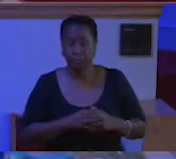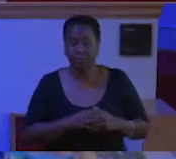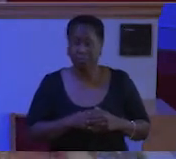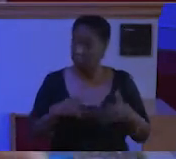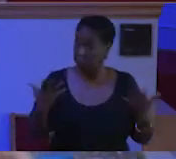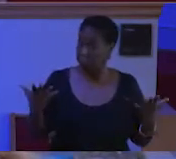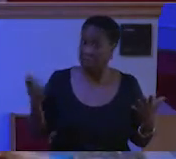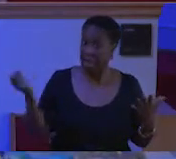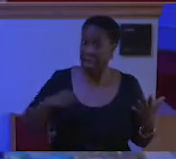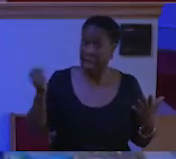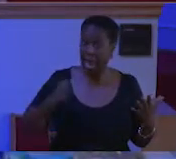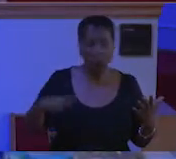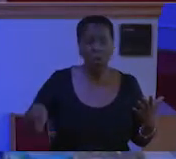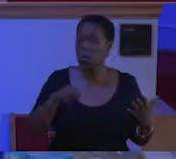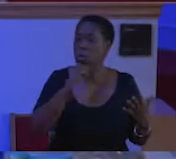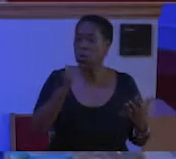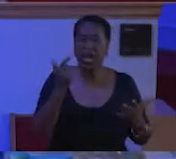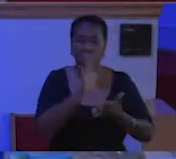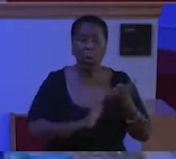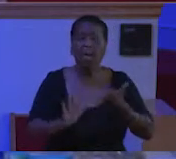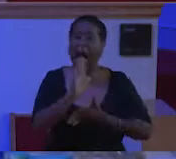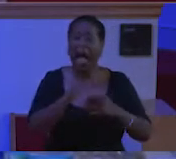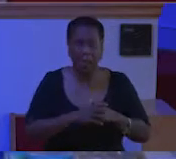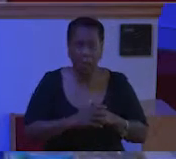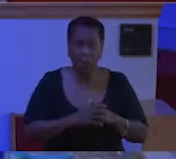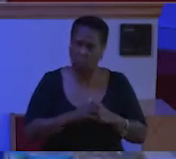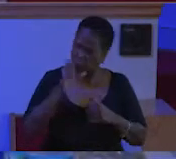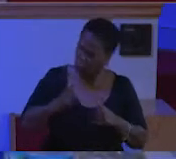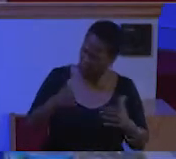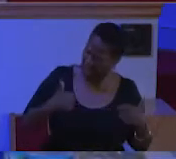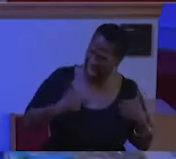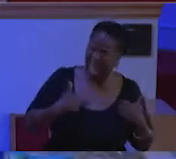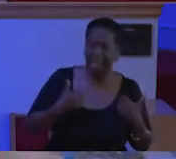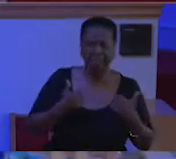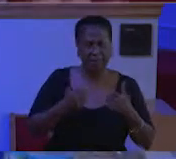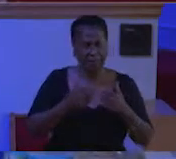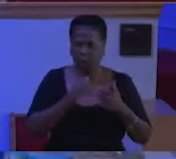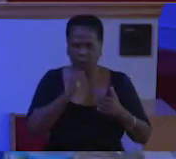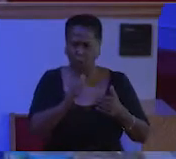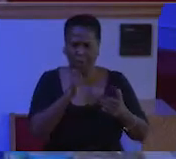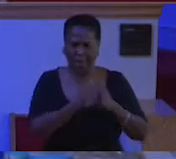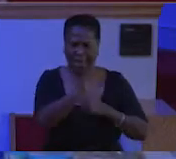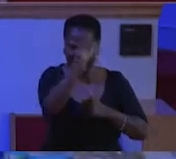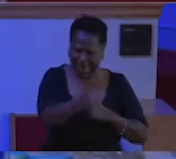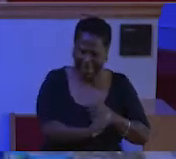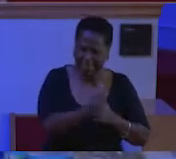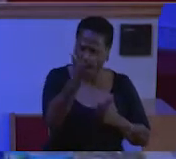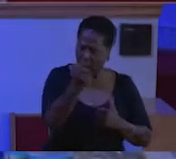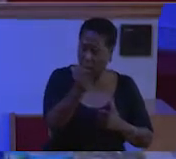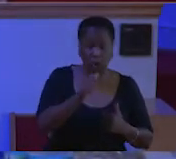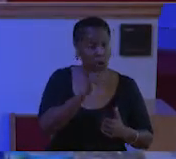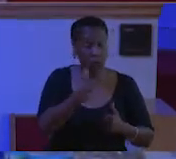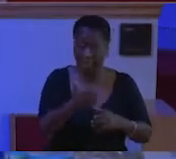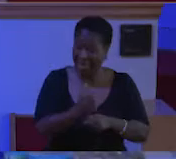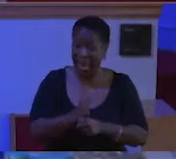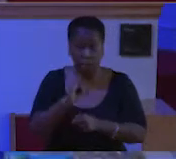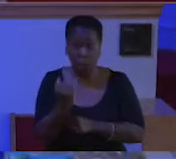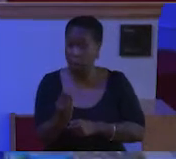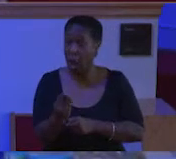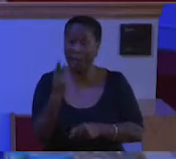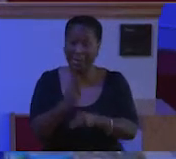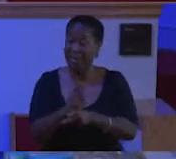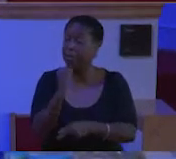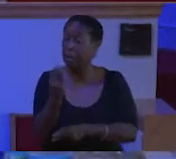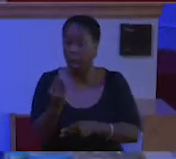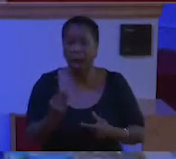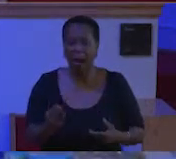Oh yeah, you didn't go to college when you should have and had straight A's and scholarships. You didn't get a job and keep a